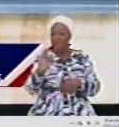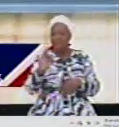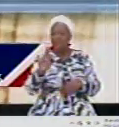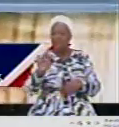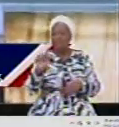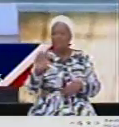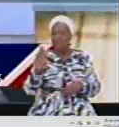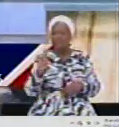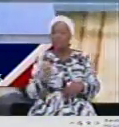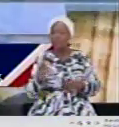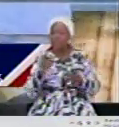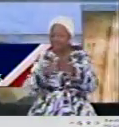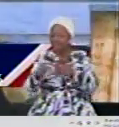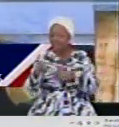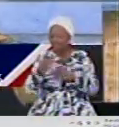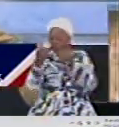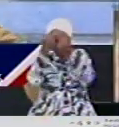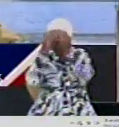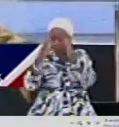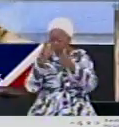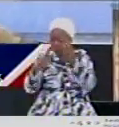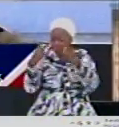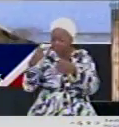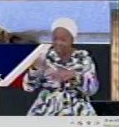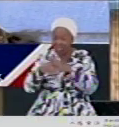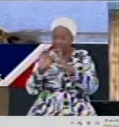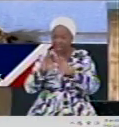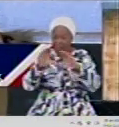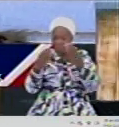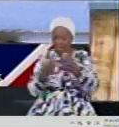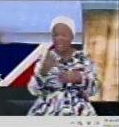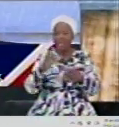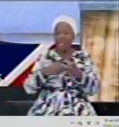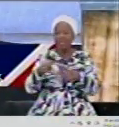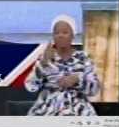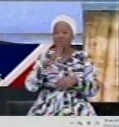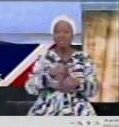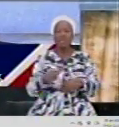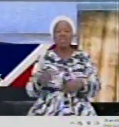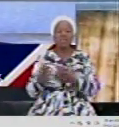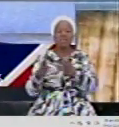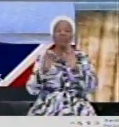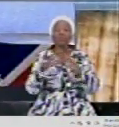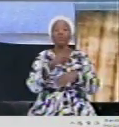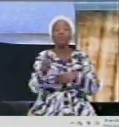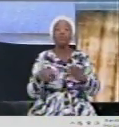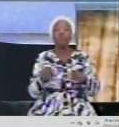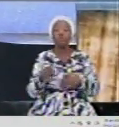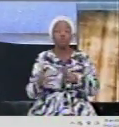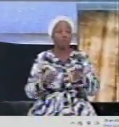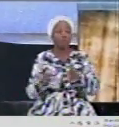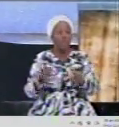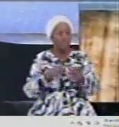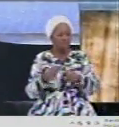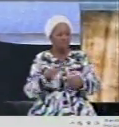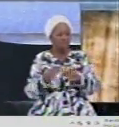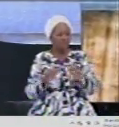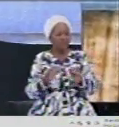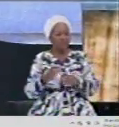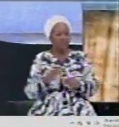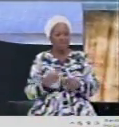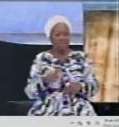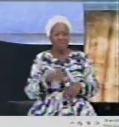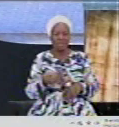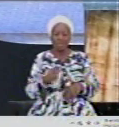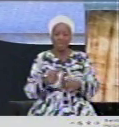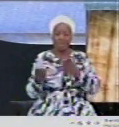you obey what you see in the community, you are a servant of those people. It says, the servants ye are